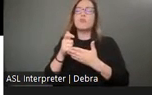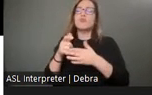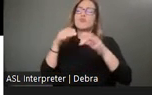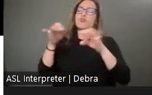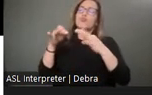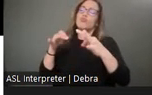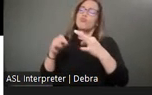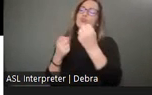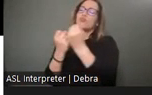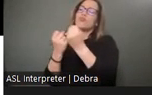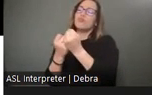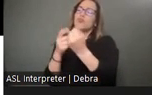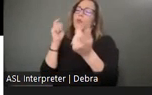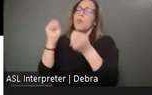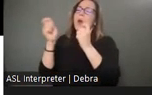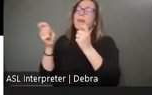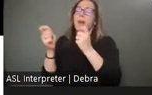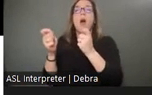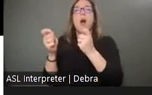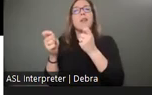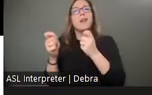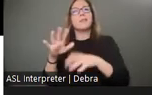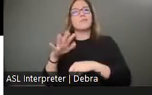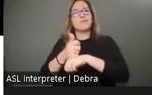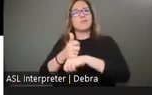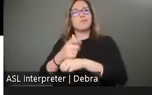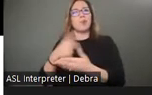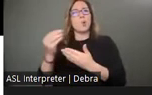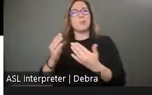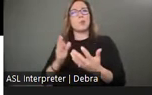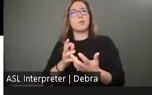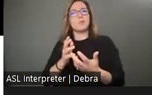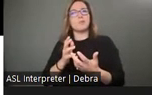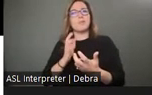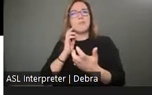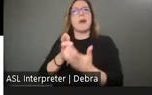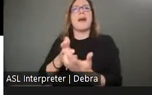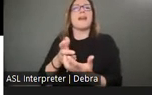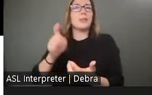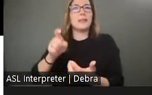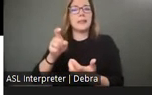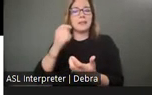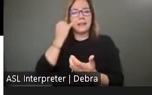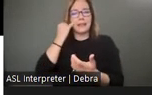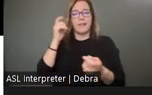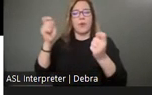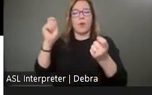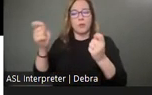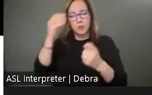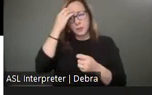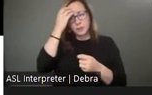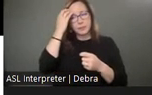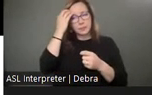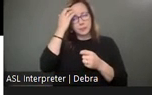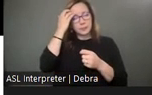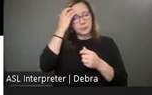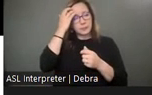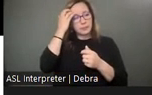the modification, and you can build your program to meet the needs as the program evolves over that 24-month period of